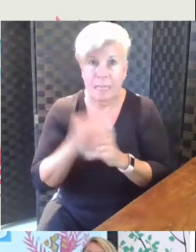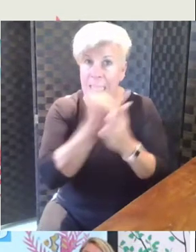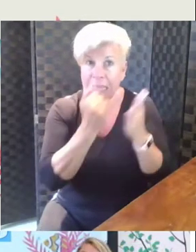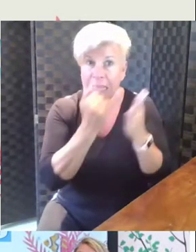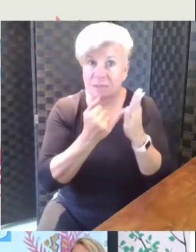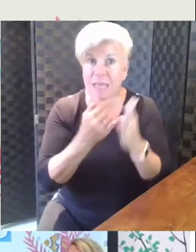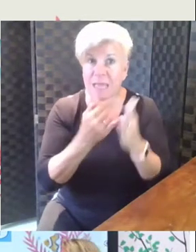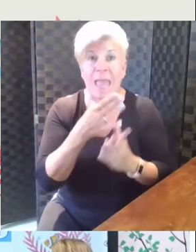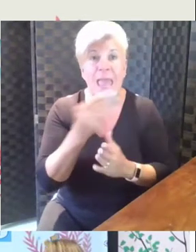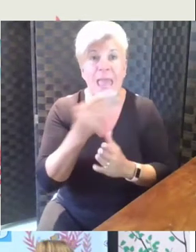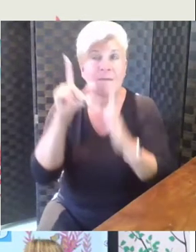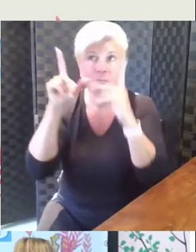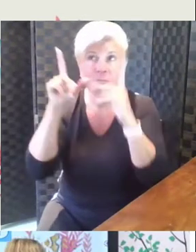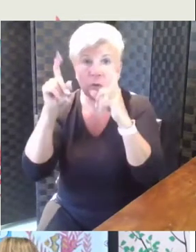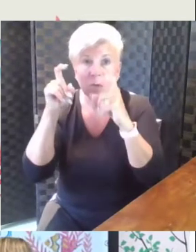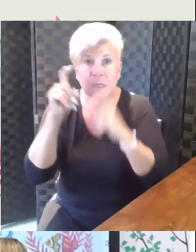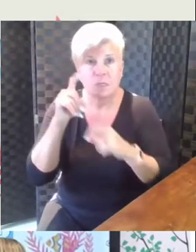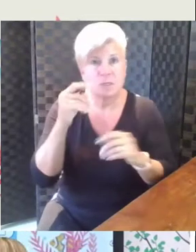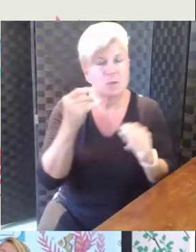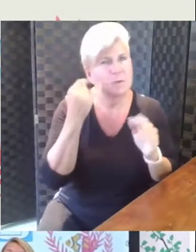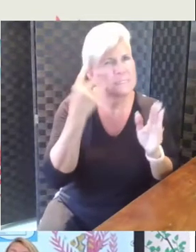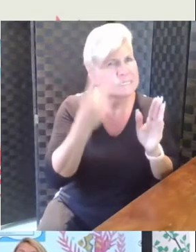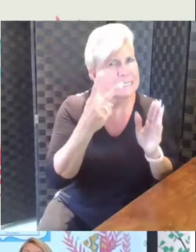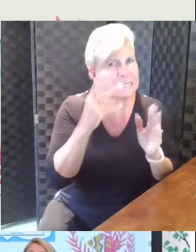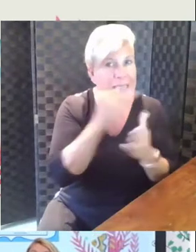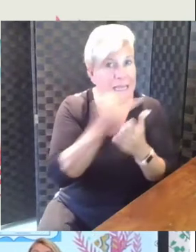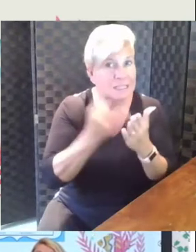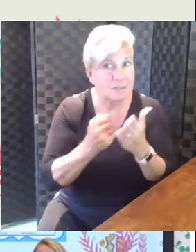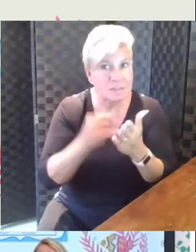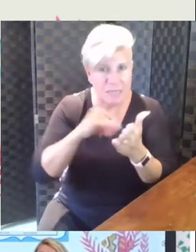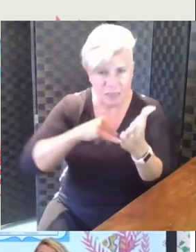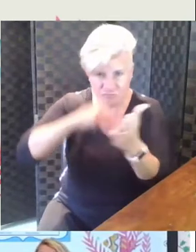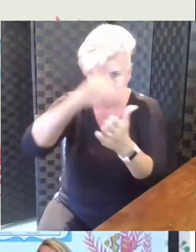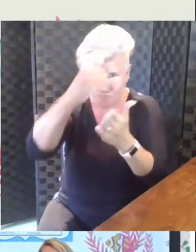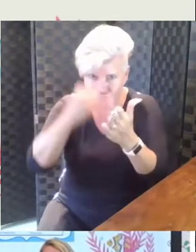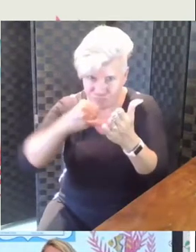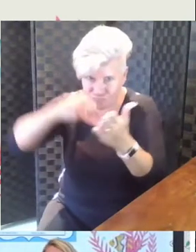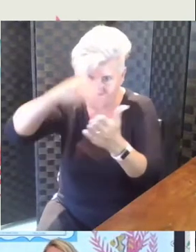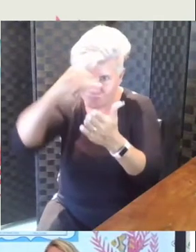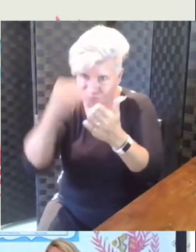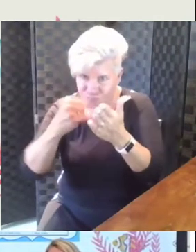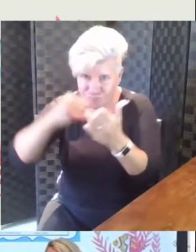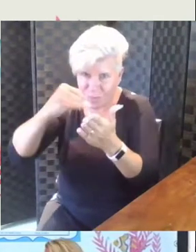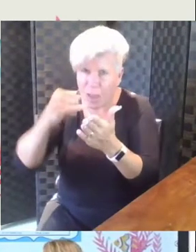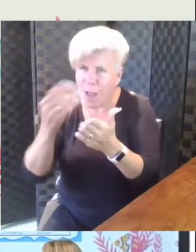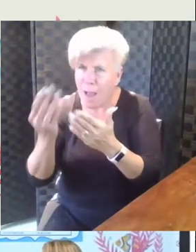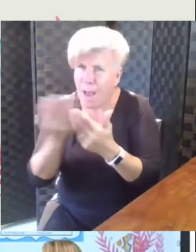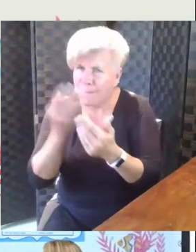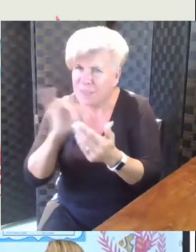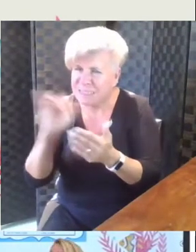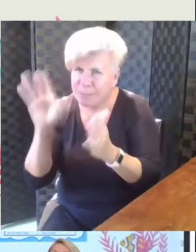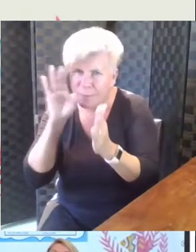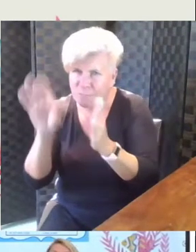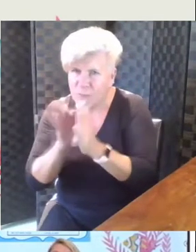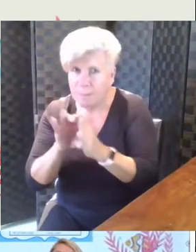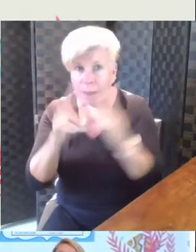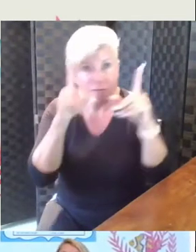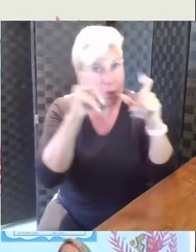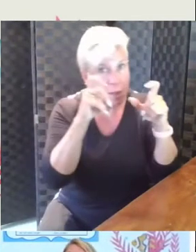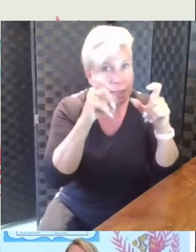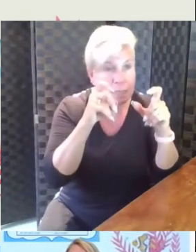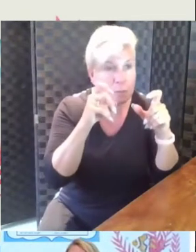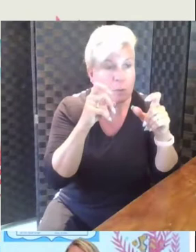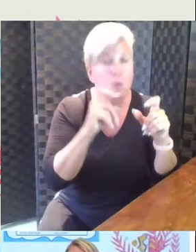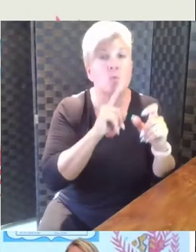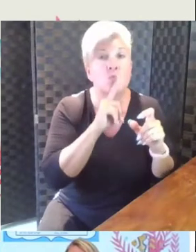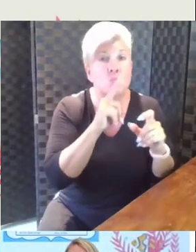Illustrations and photographs. You'll notice that an illustration is a picture, but it's like a drawing of a picture. And a photograph is actually what